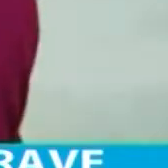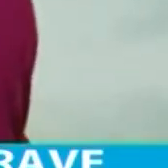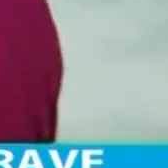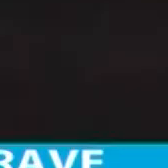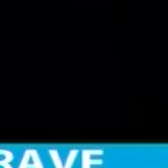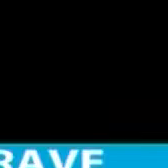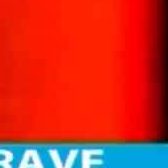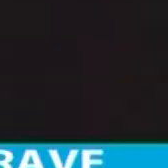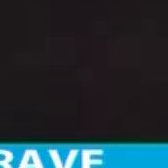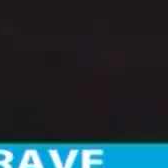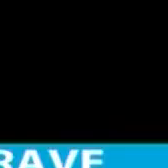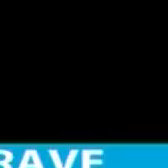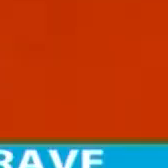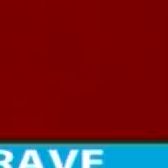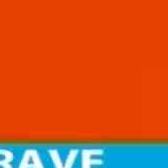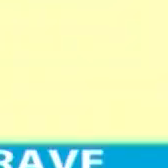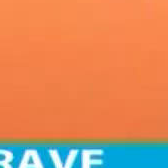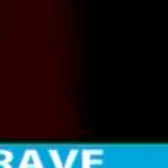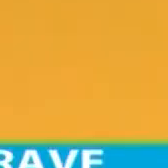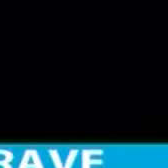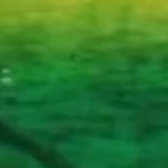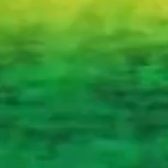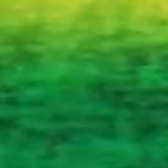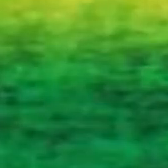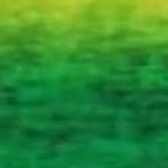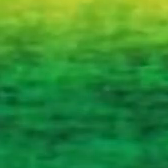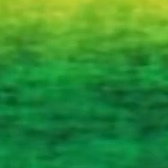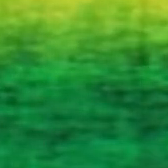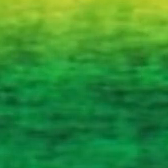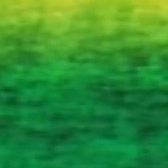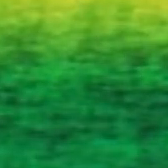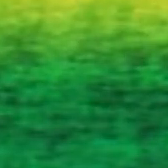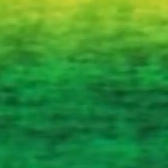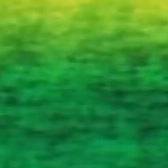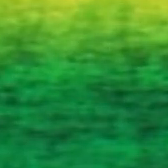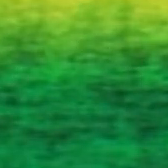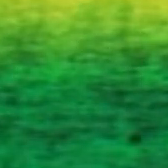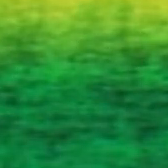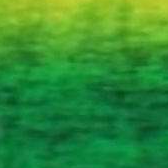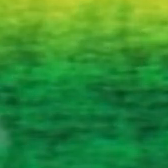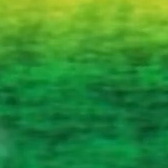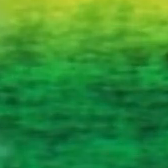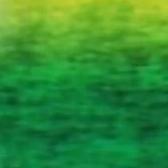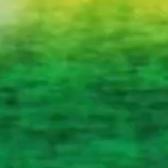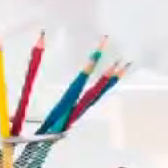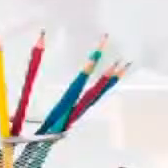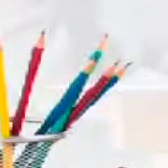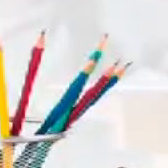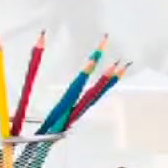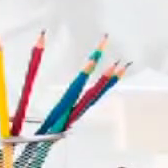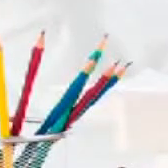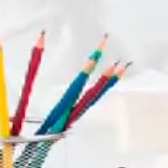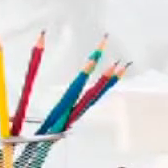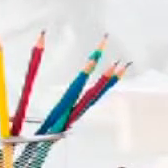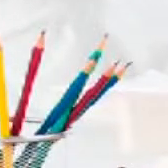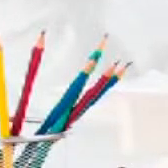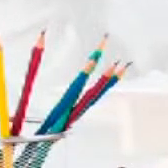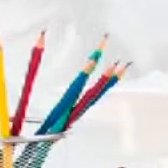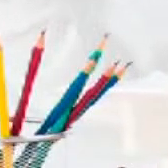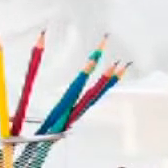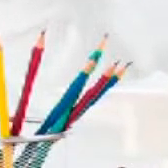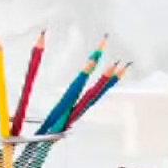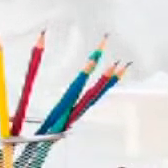I'm a real say I'll never make it. The dreams I'm chasing. KBC,